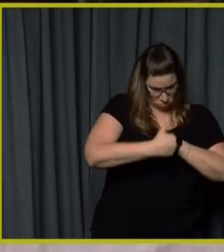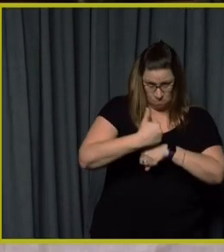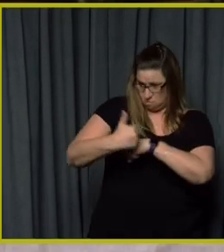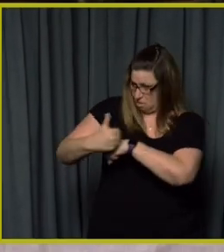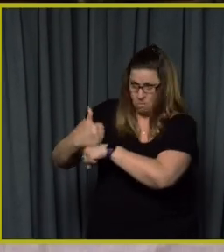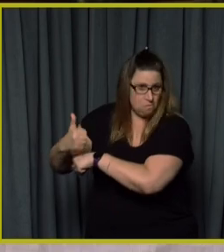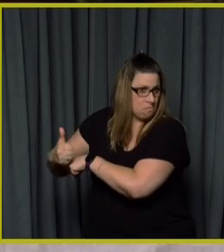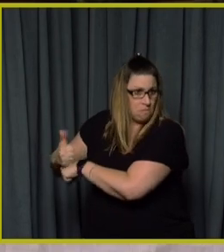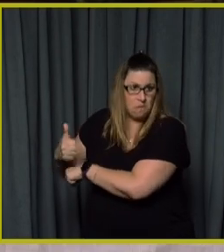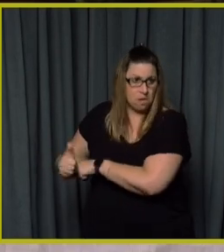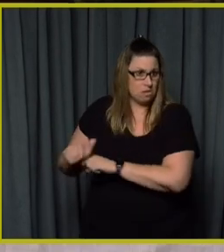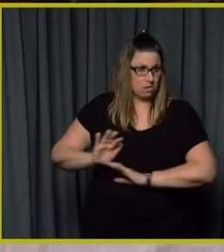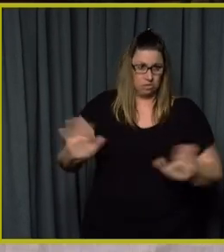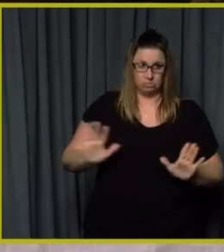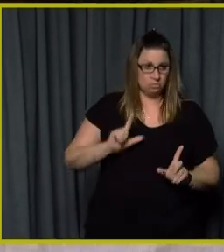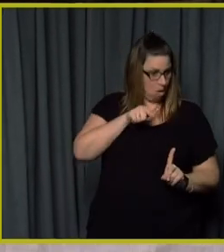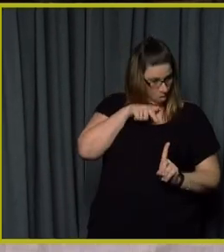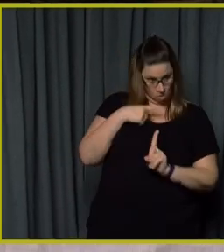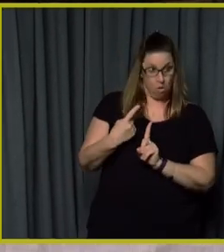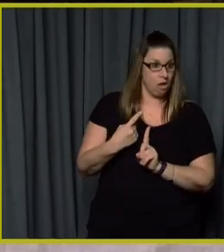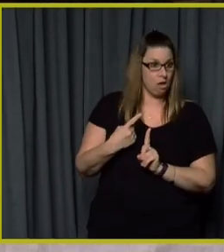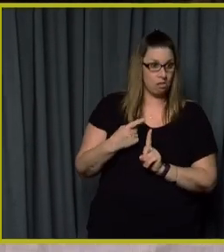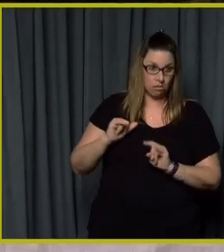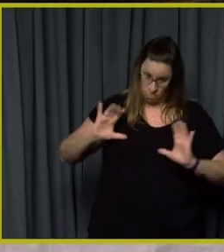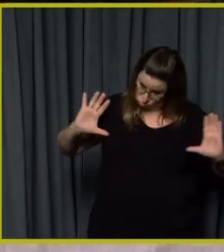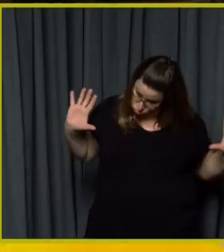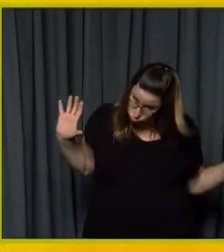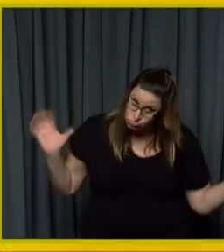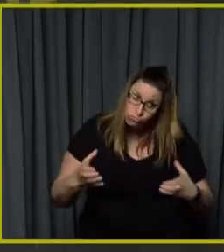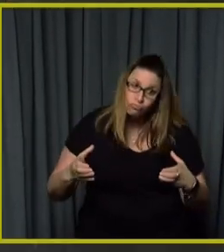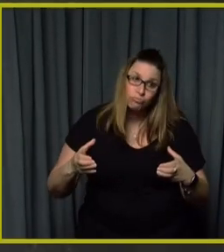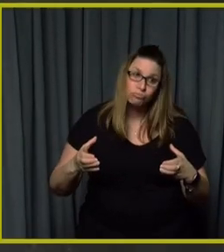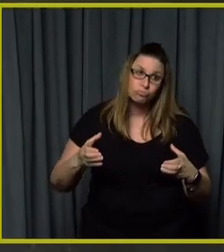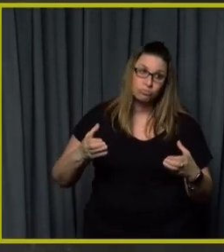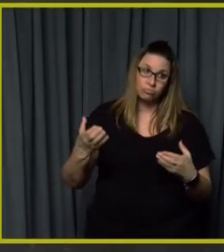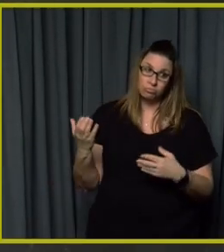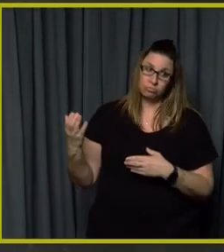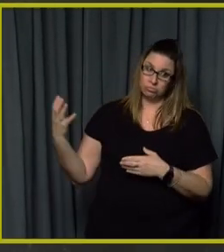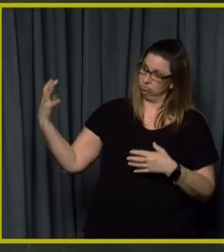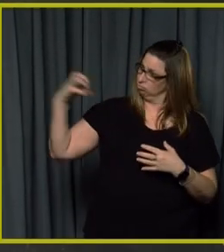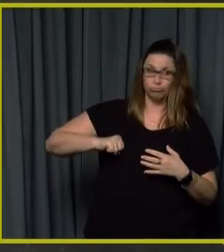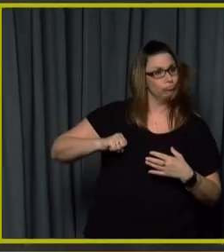homelessness is a society's collective moral failure.